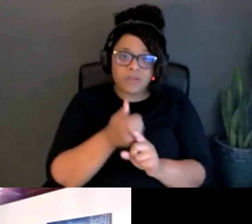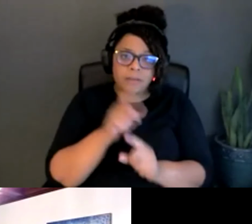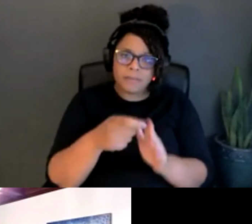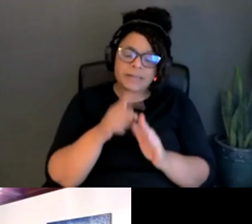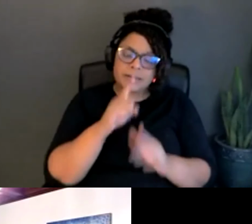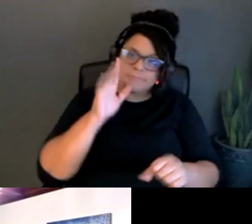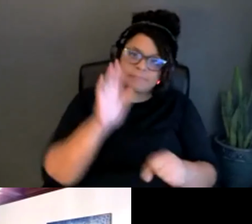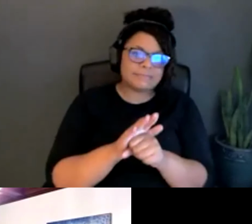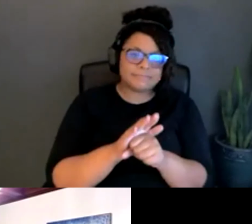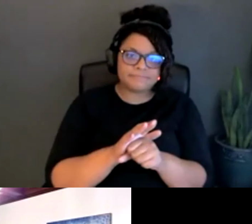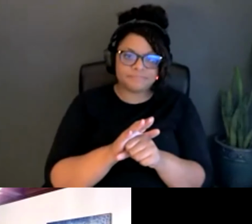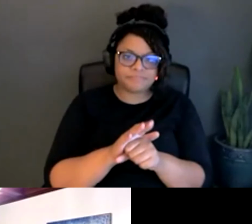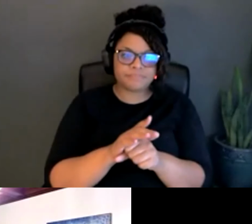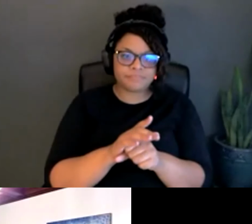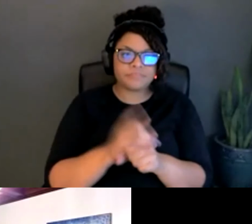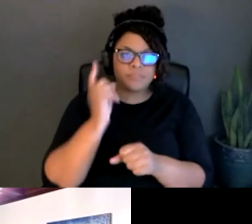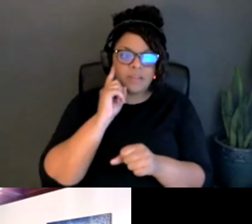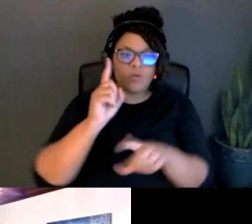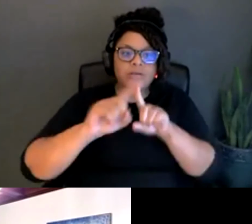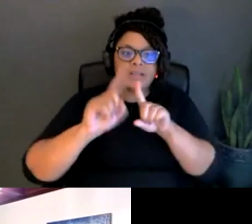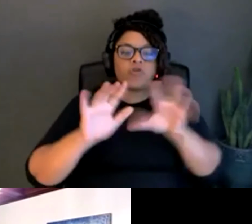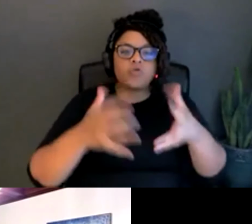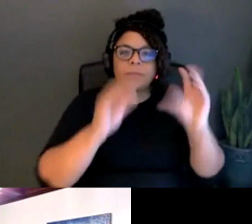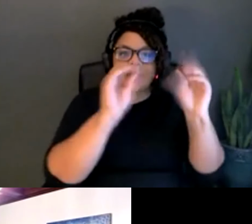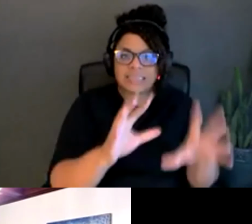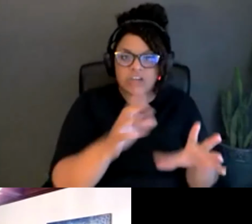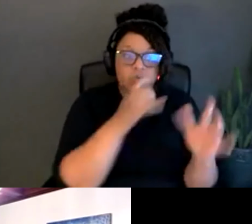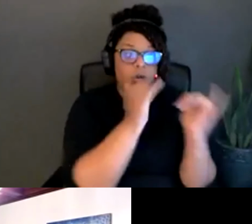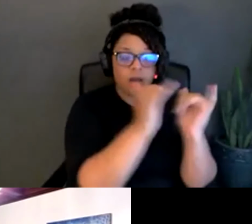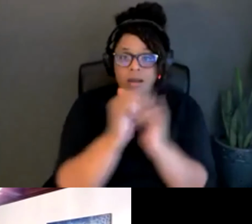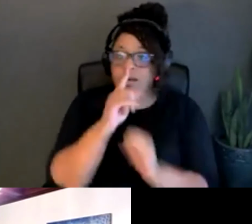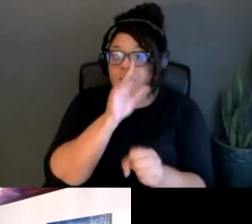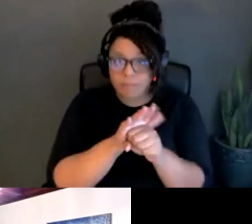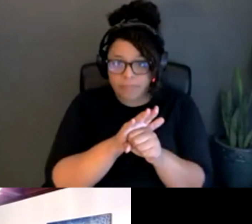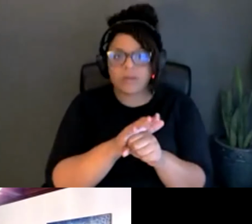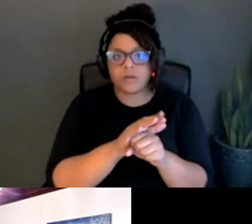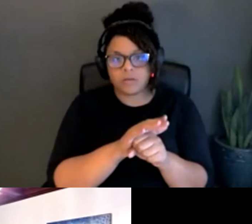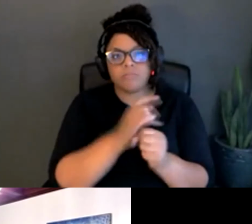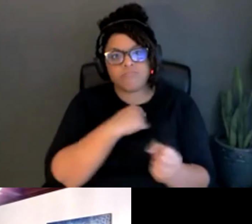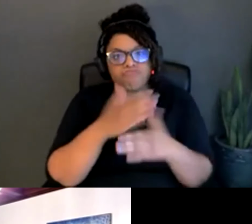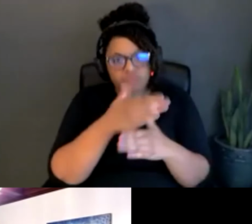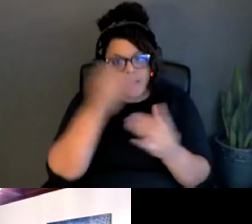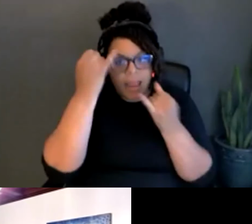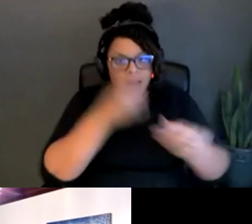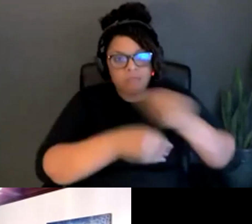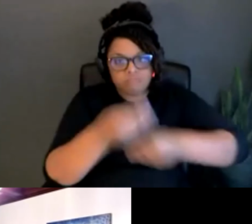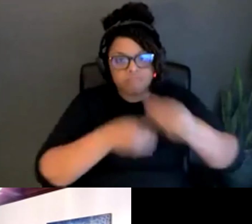to groups of teachers who are also committed to this notion of play, and figuring out, how do we do